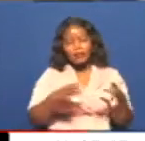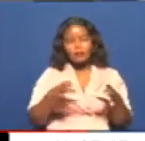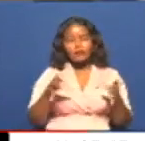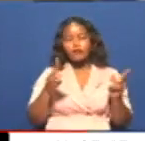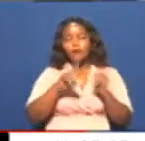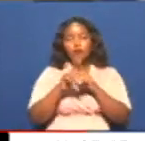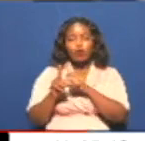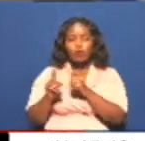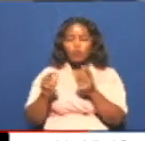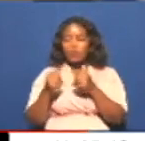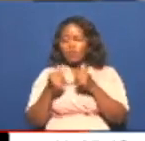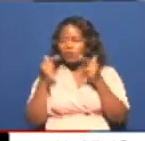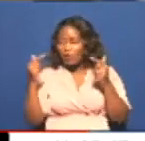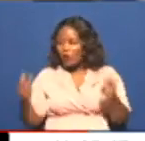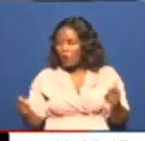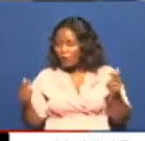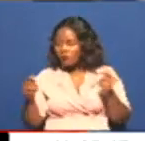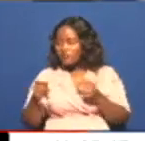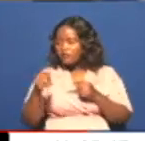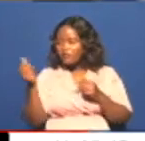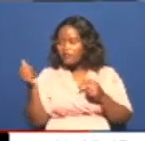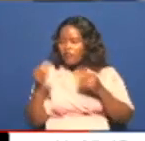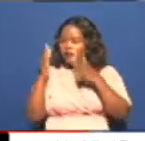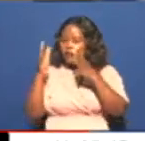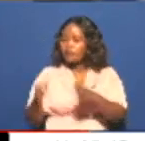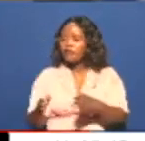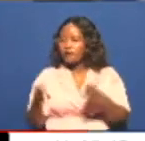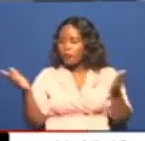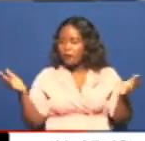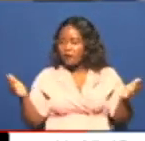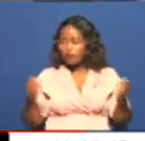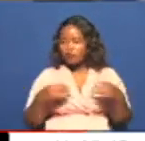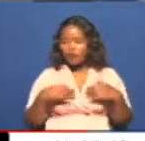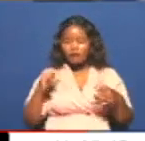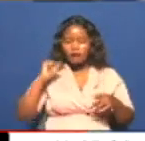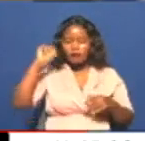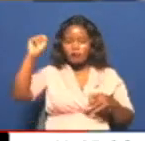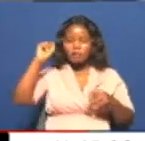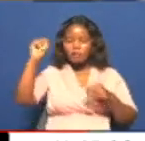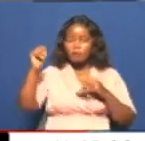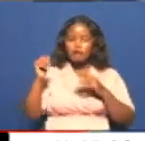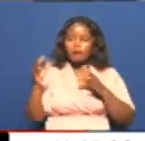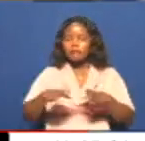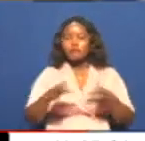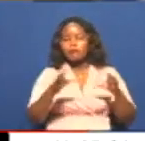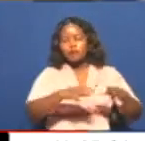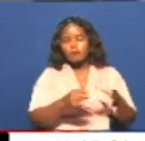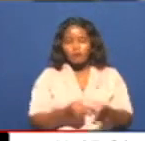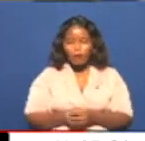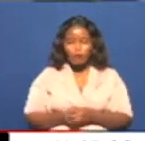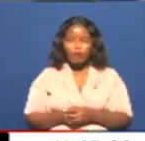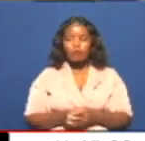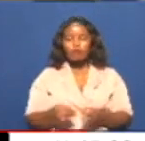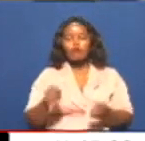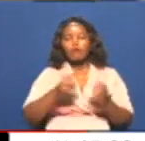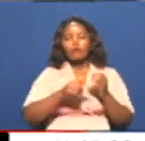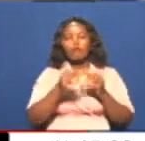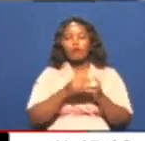and is opposing somebody who is a party leader of political party Y. Mm-hmm. And that is extremely short